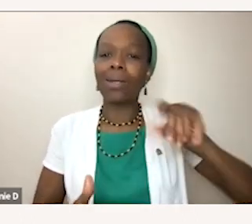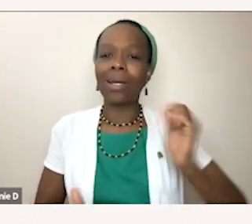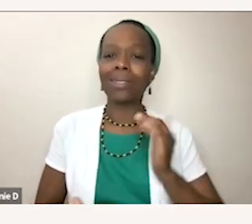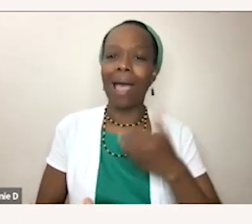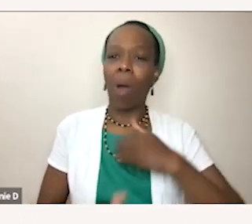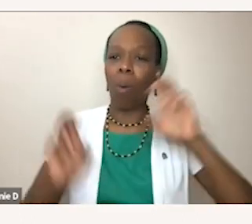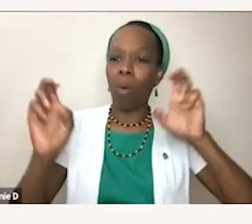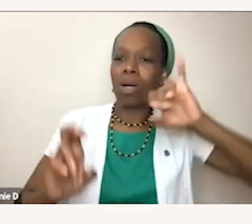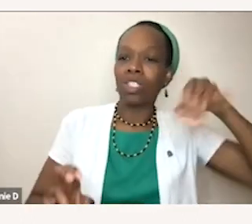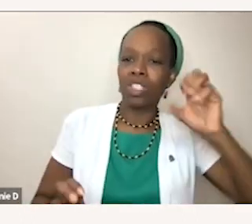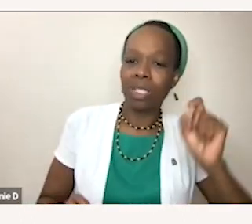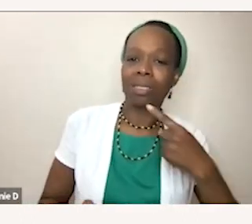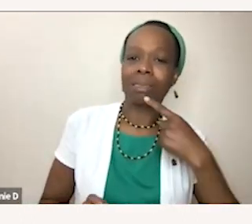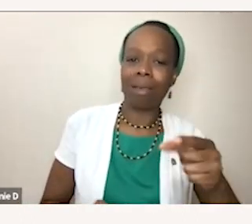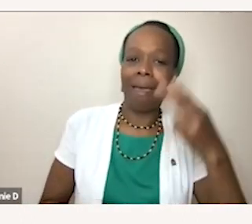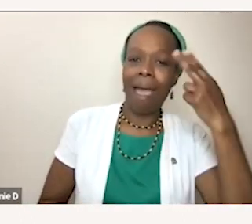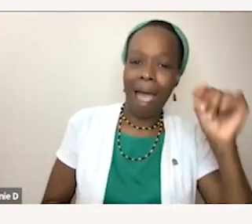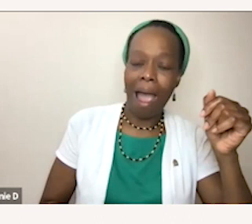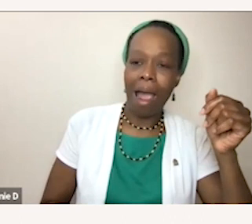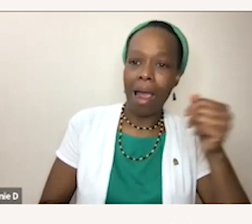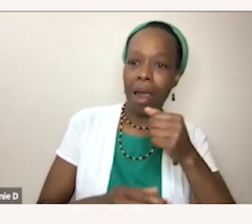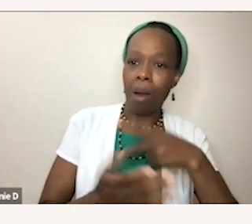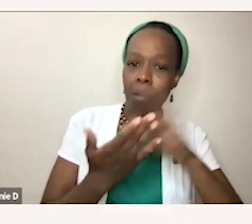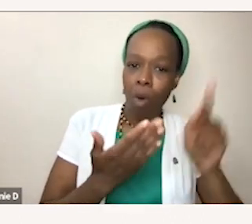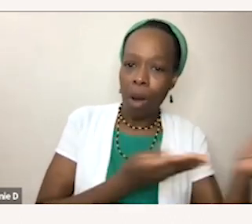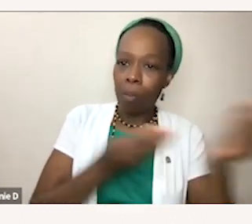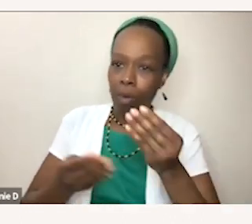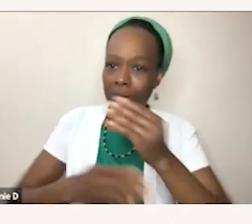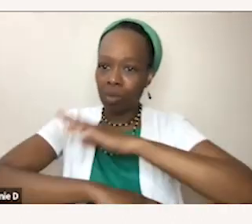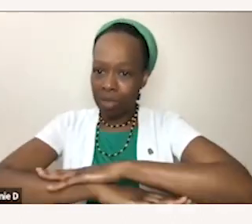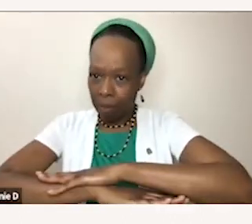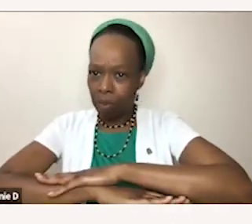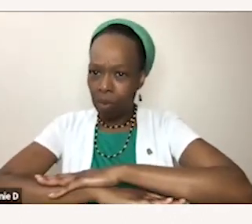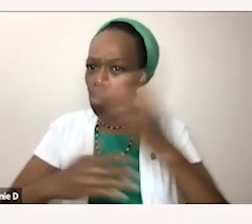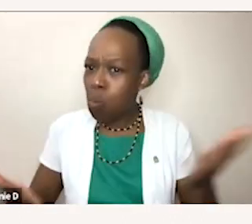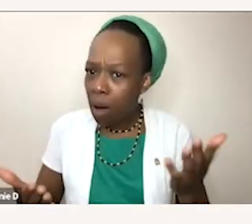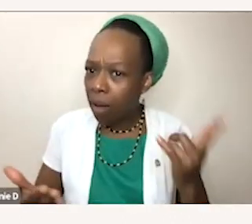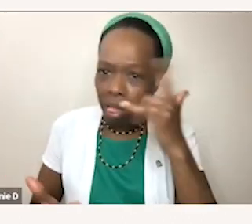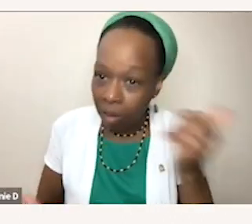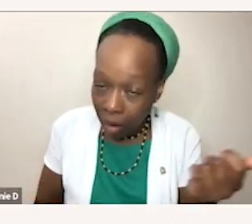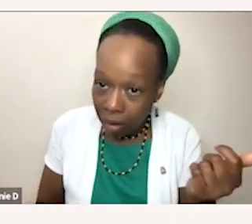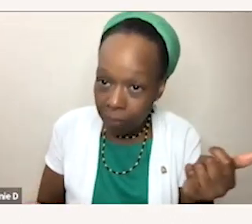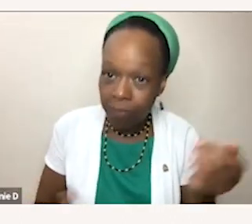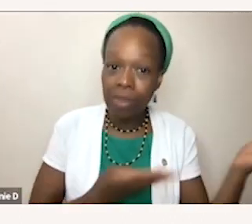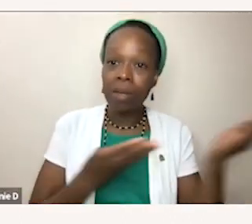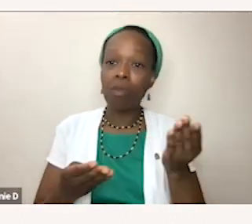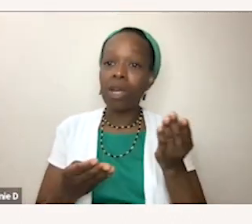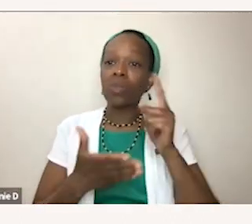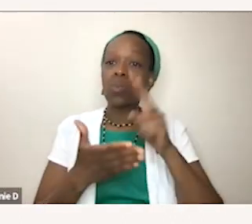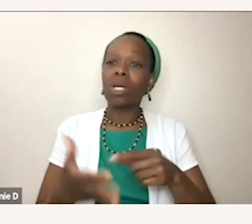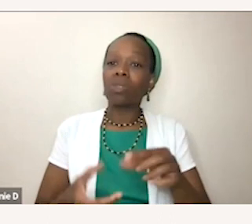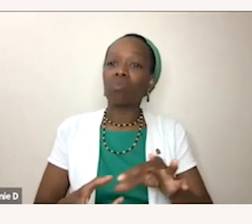that bring to the table? It brings to the table the work that is required for allyship